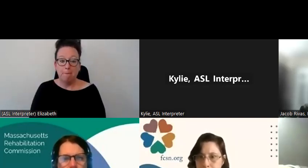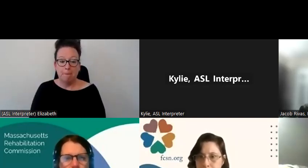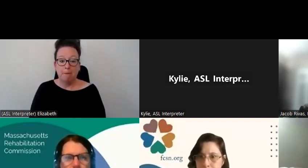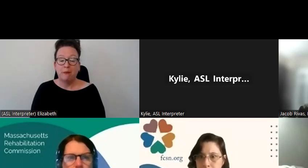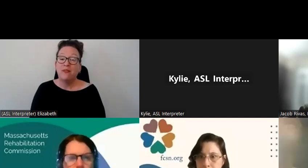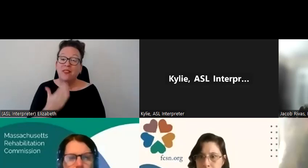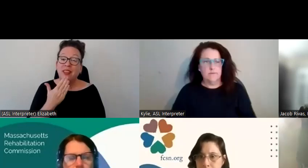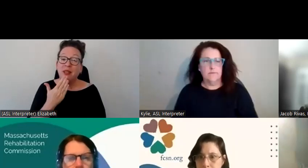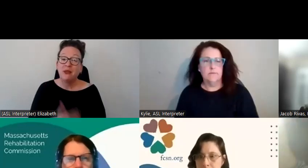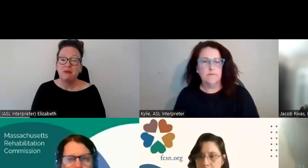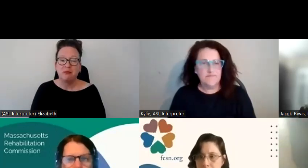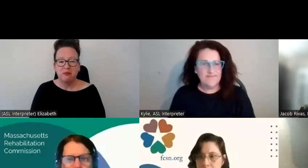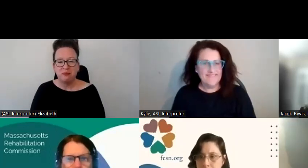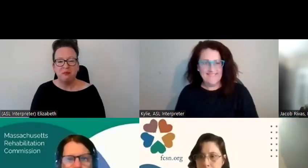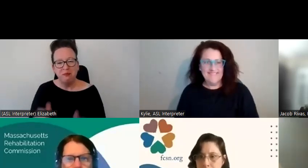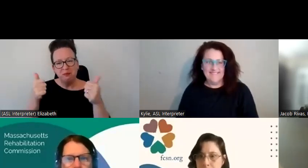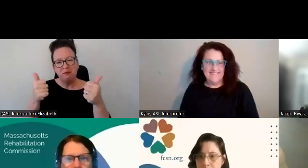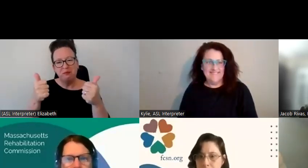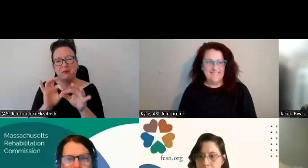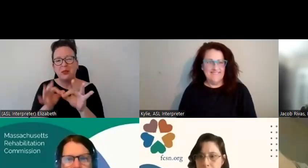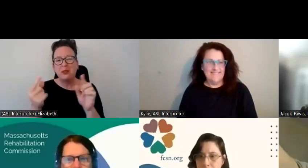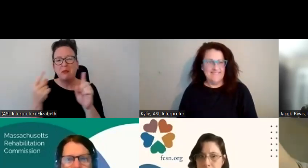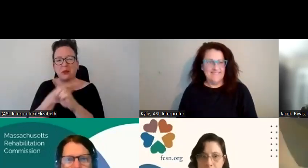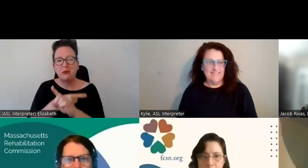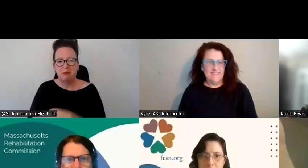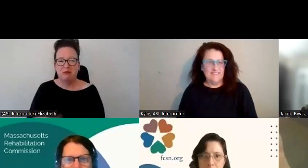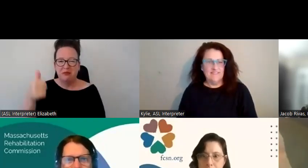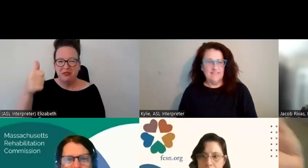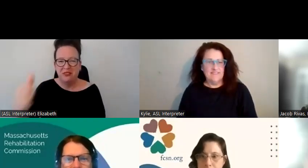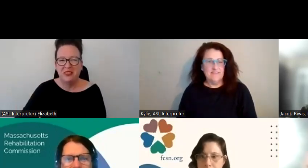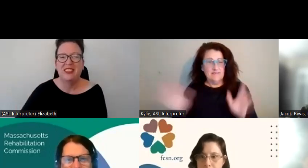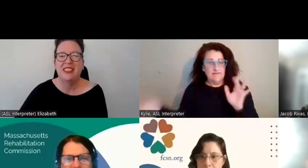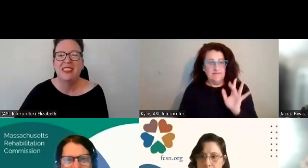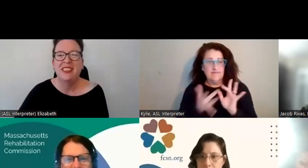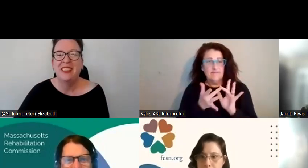Thank you. In the largest sense, reach out to us and we will try to help you.